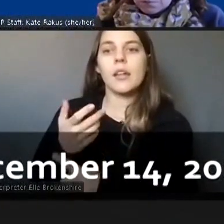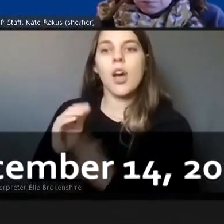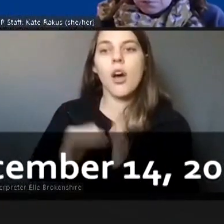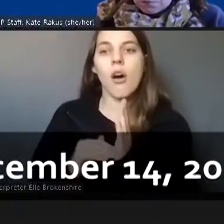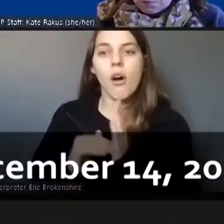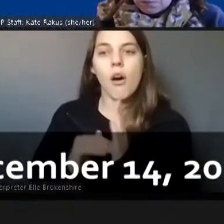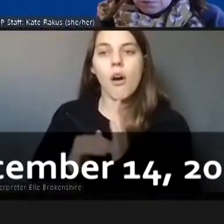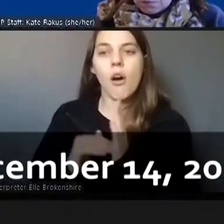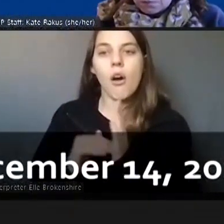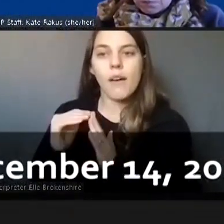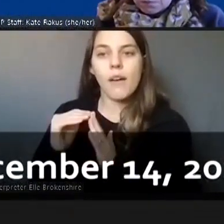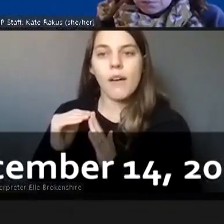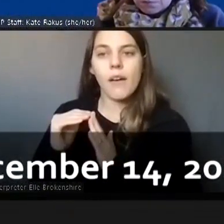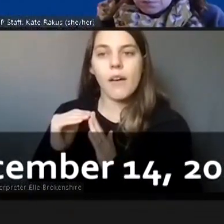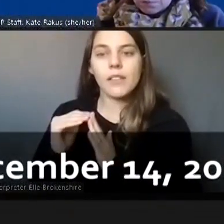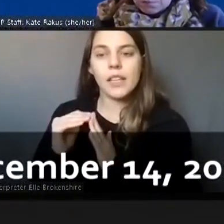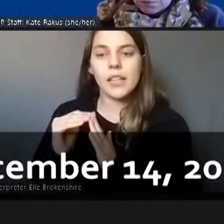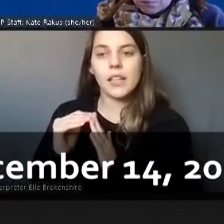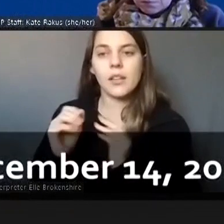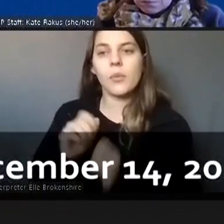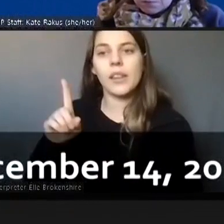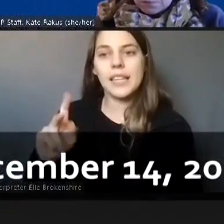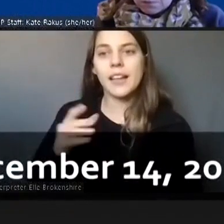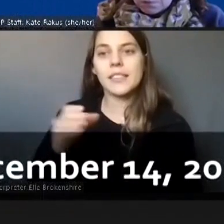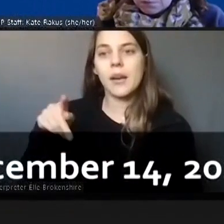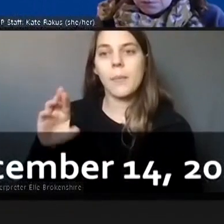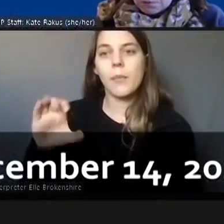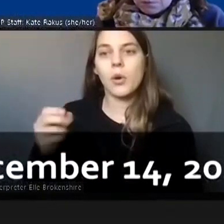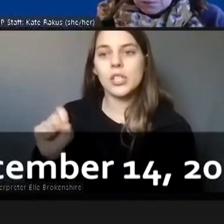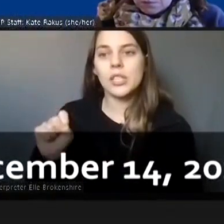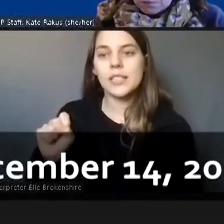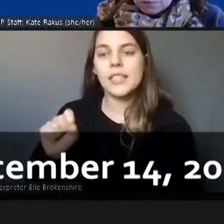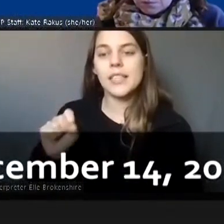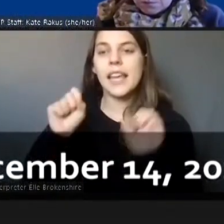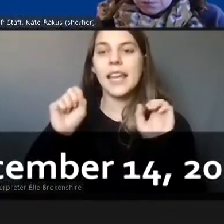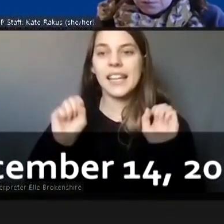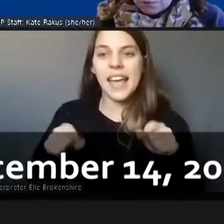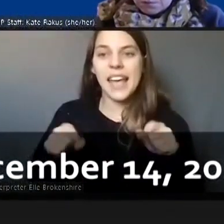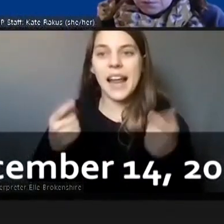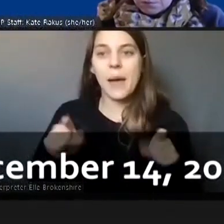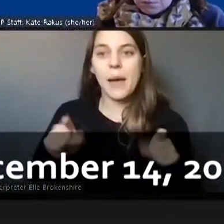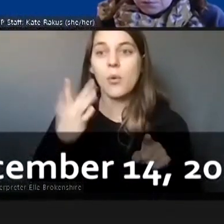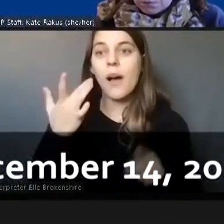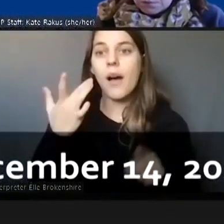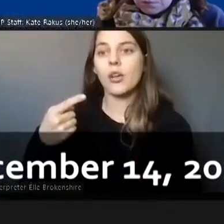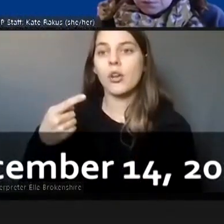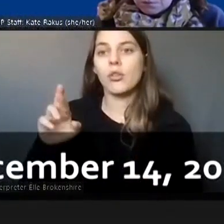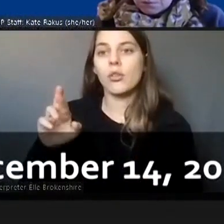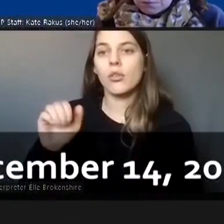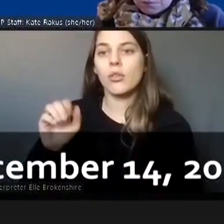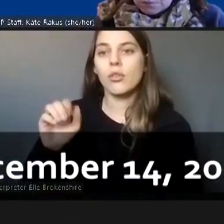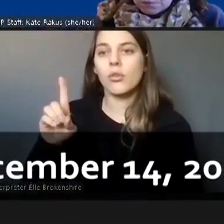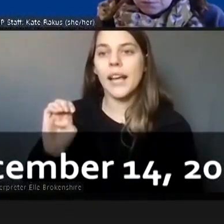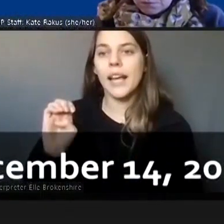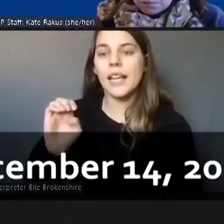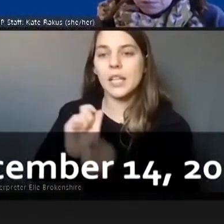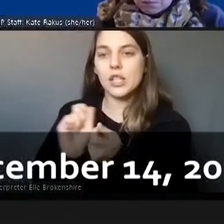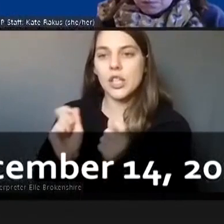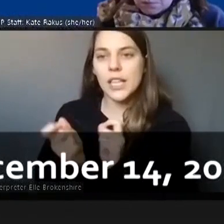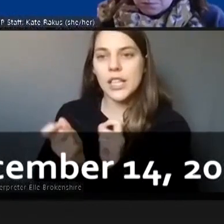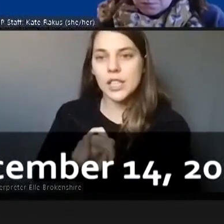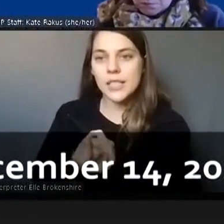decks and porches, that can tend to be because of grade changes and